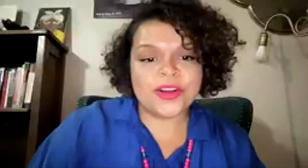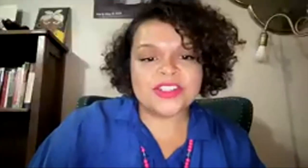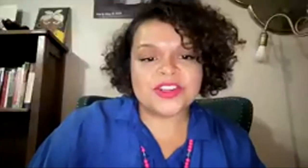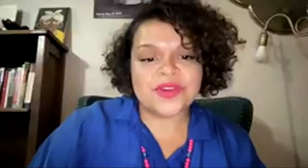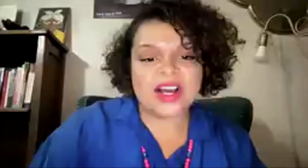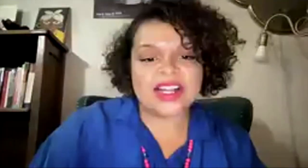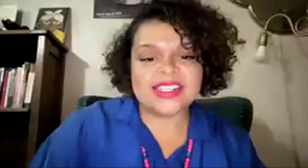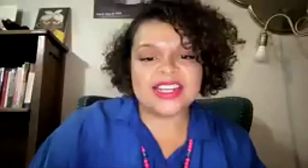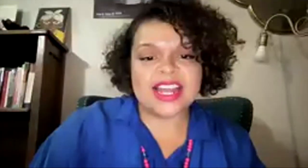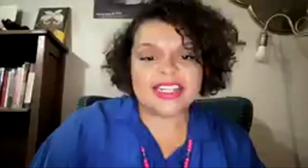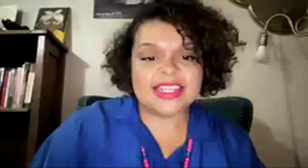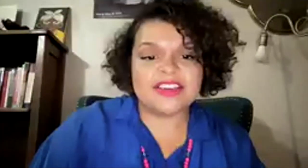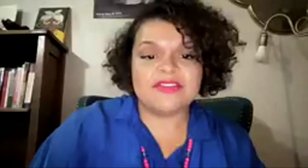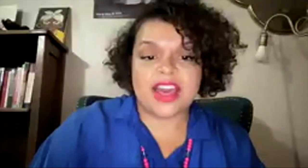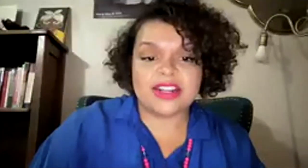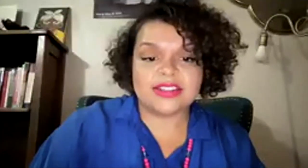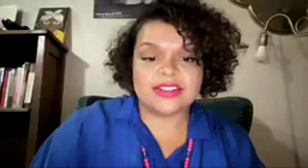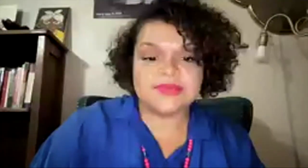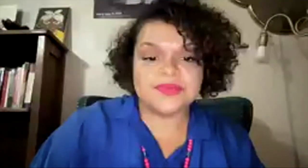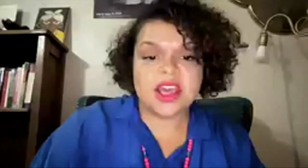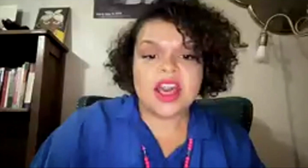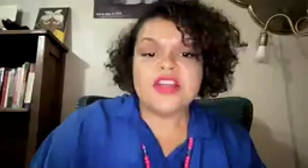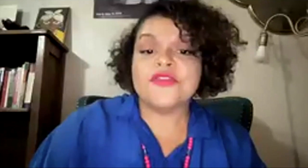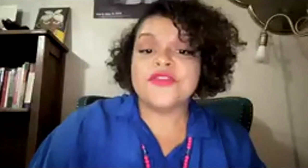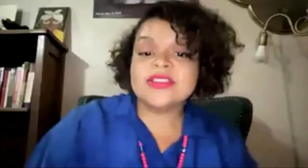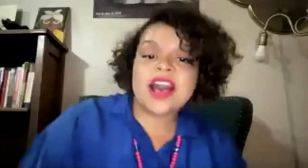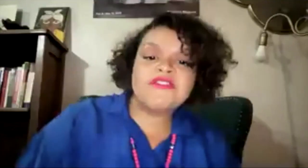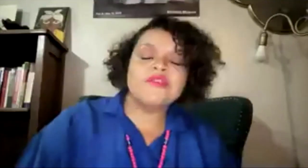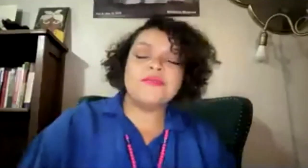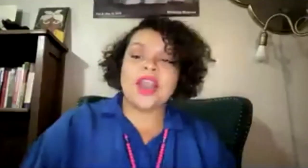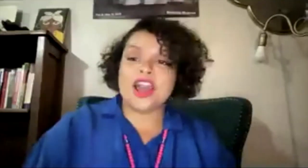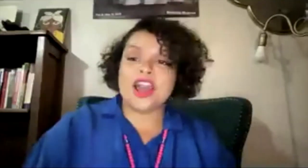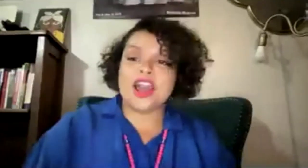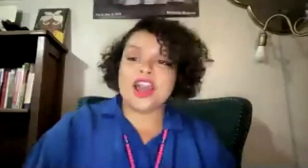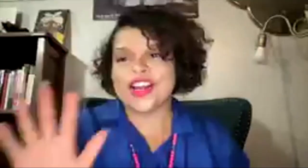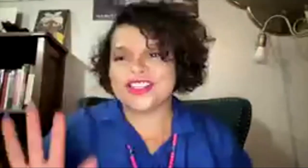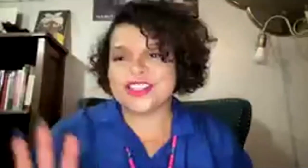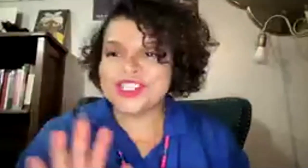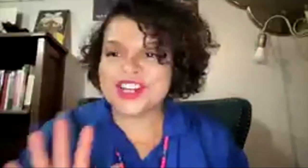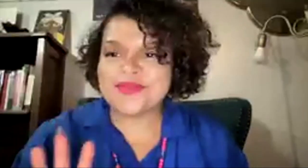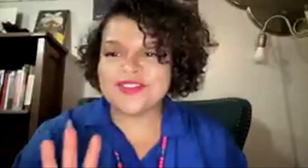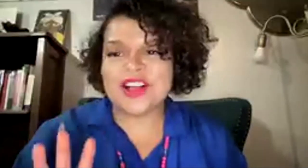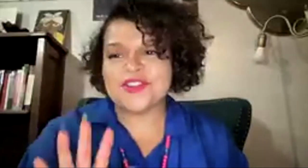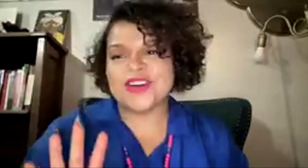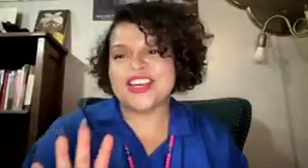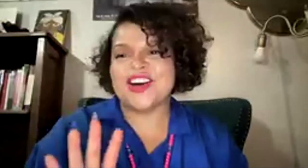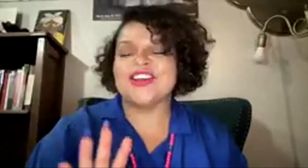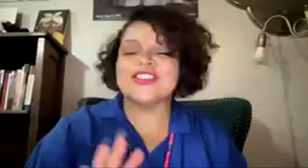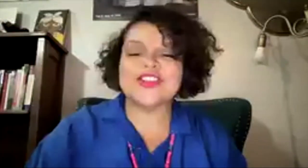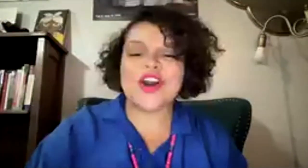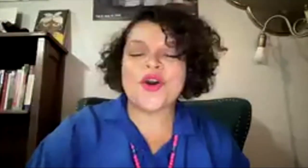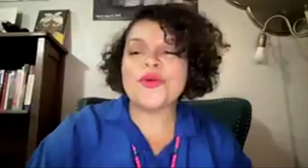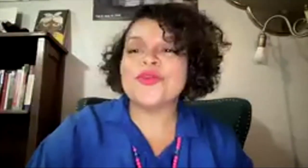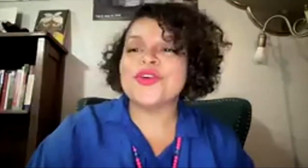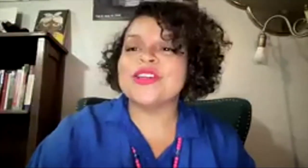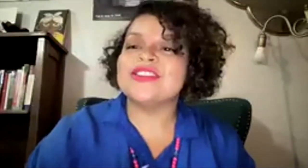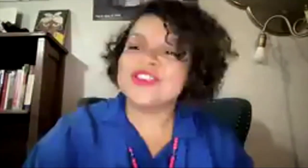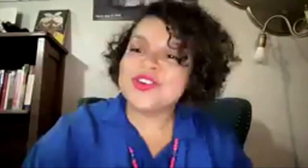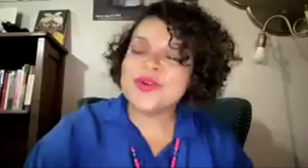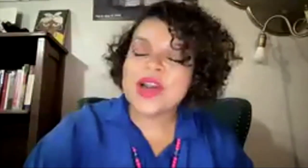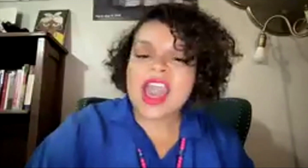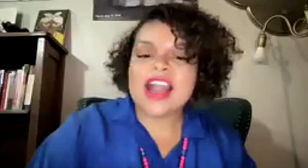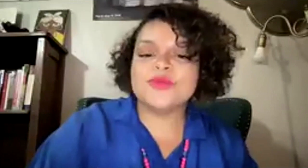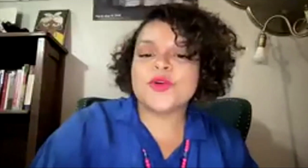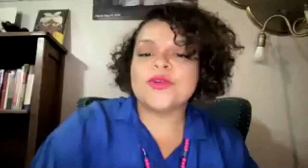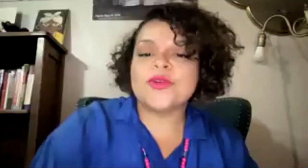about how we're going to run tonight's event. The first half of the panel, we're going to switch it up a little bit, y'all. So what we're going to